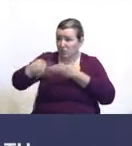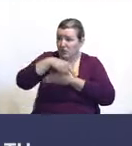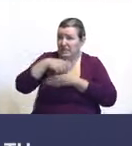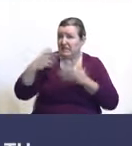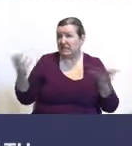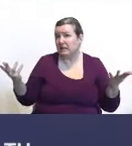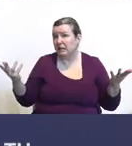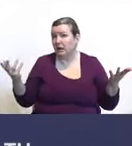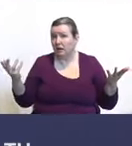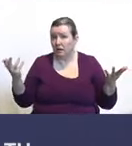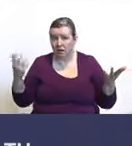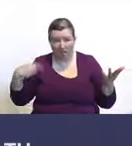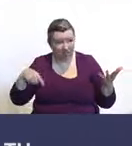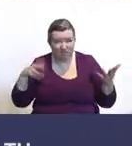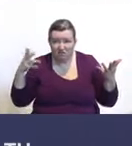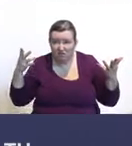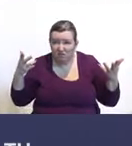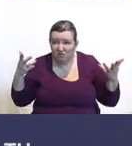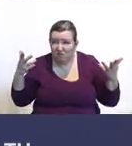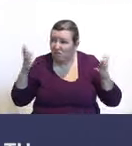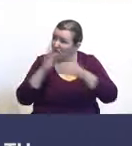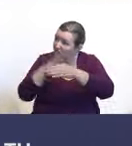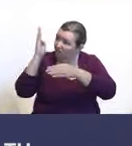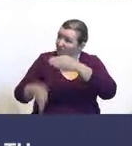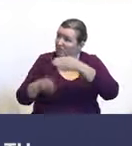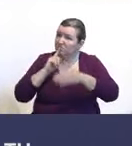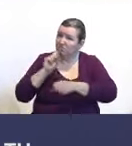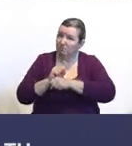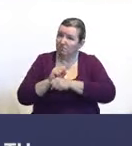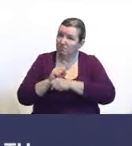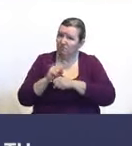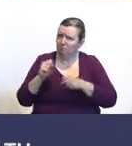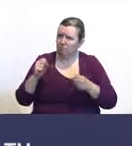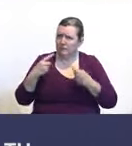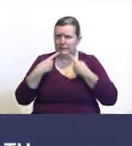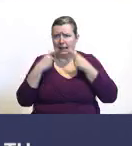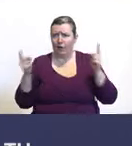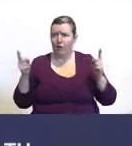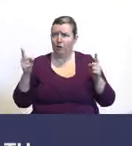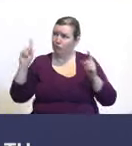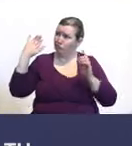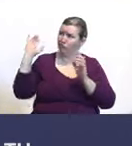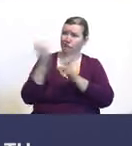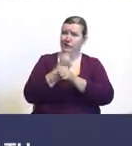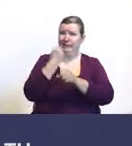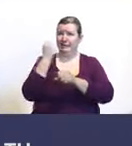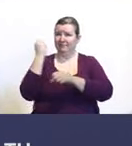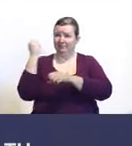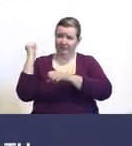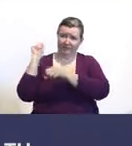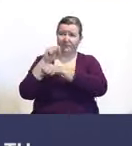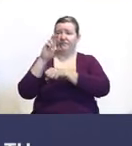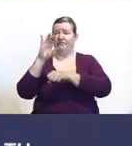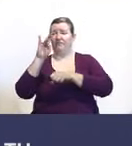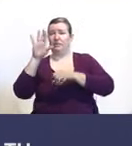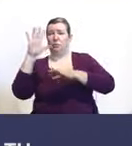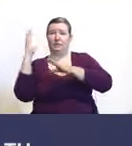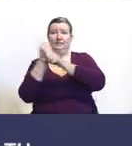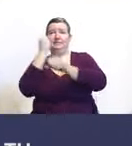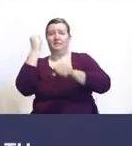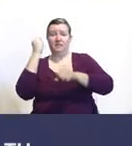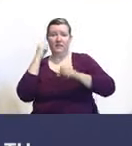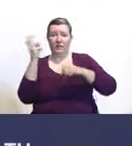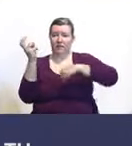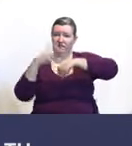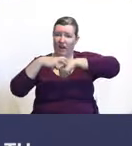Are we over this? Is it over? Are you willing to declare victory over the virus? And if so, when the kids go